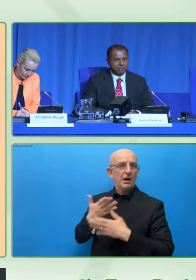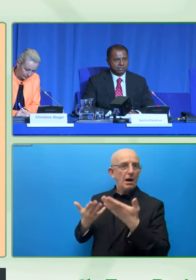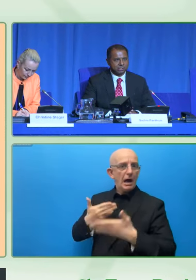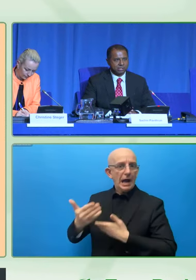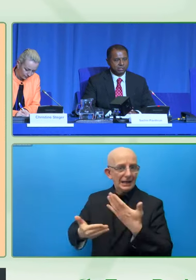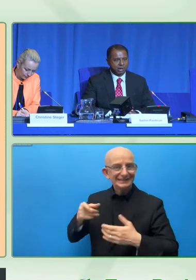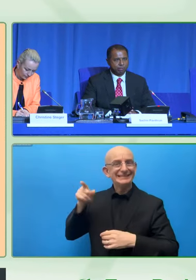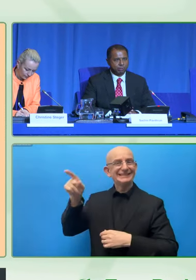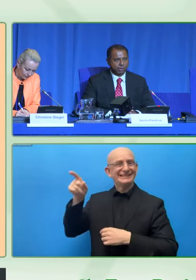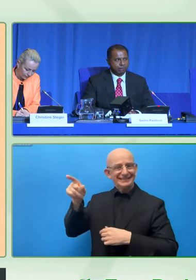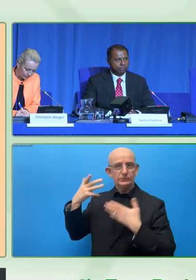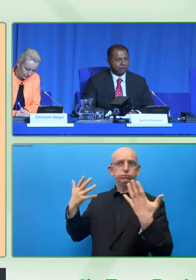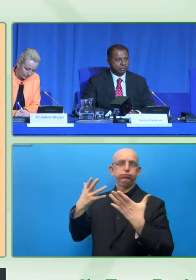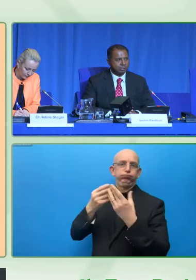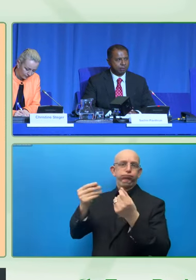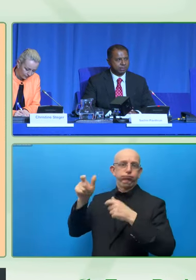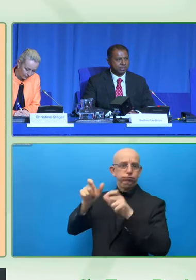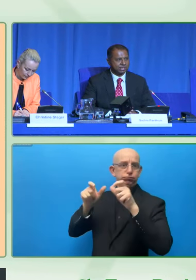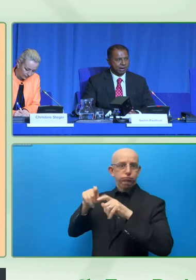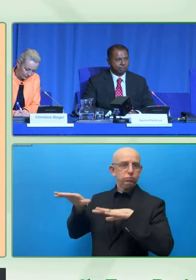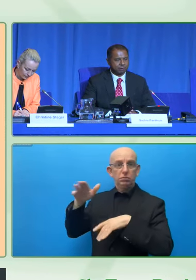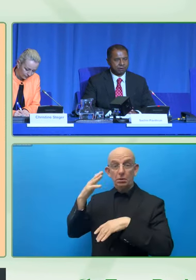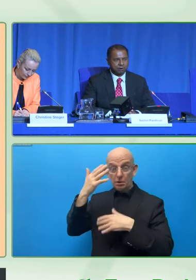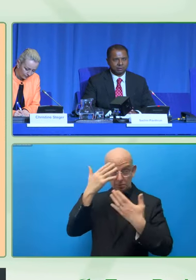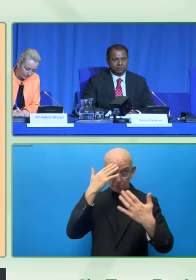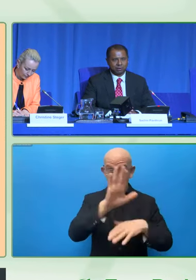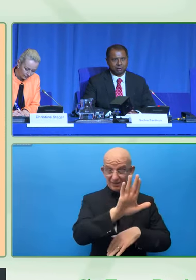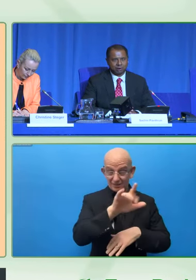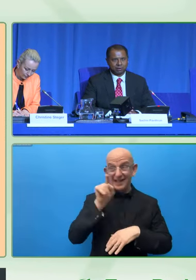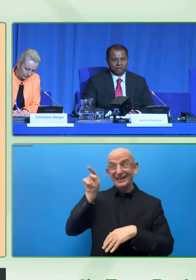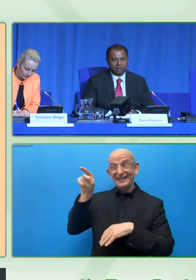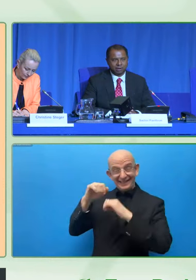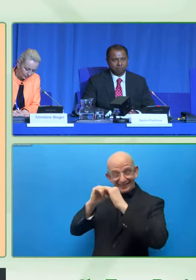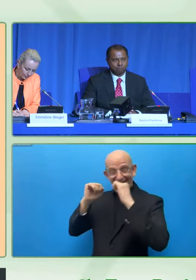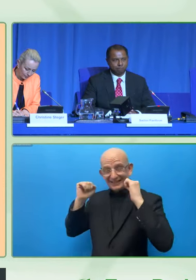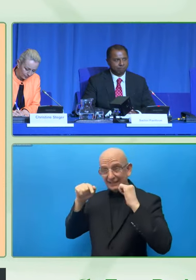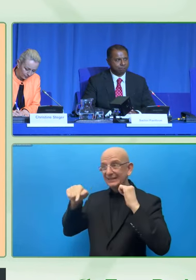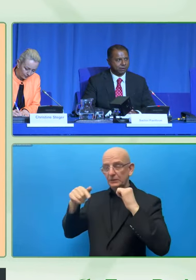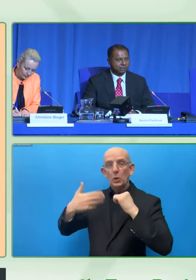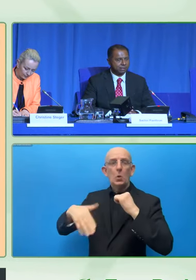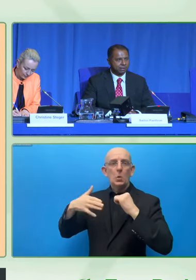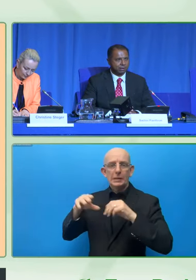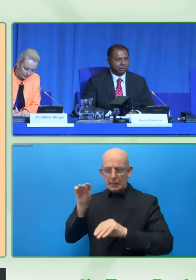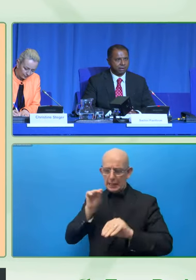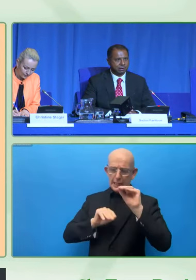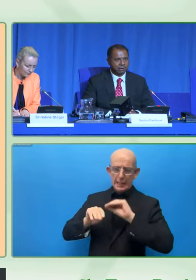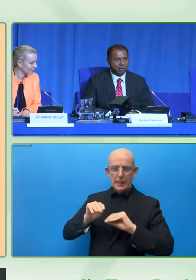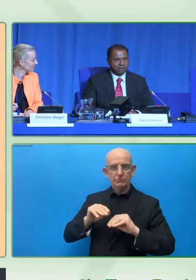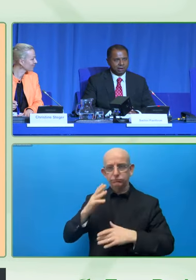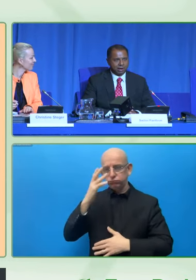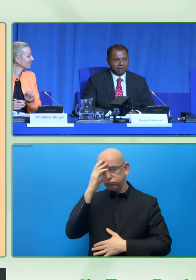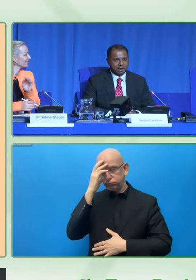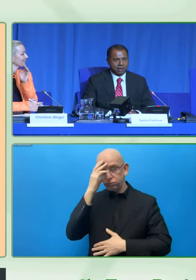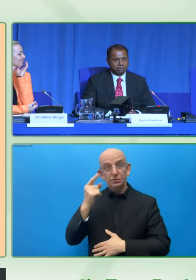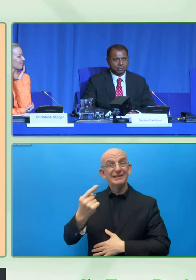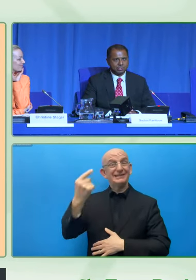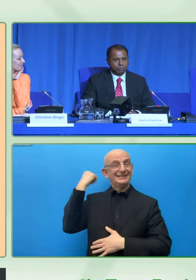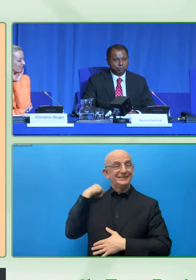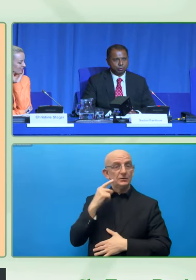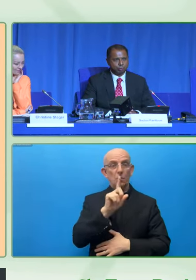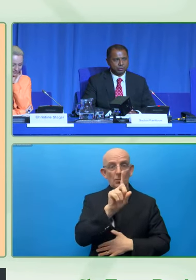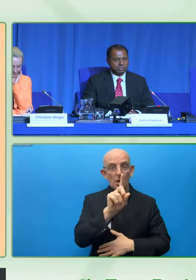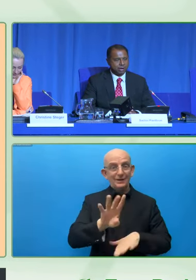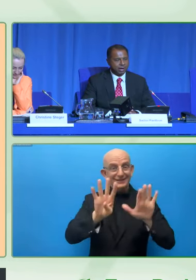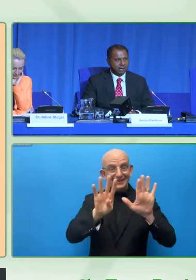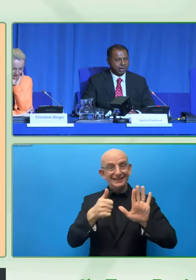This legislation came into play because there was a staffer on the Hill, when I say the Hill, in Congress,